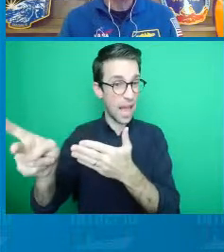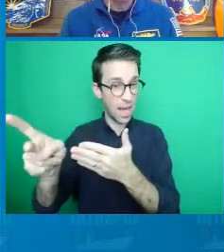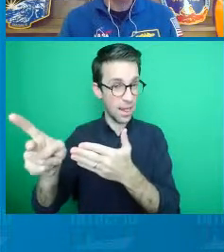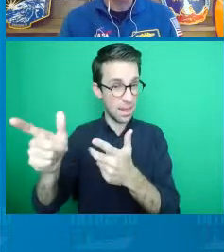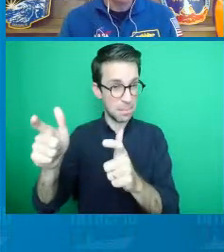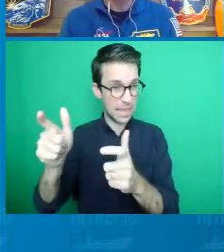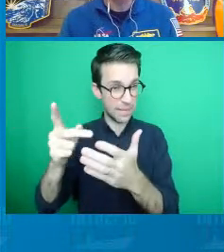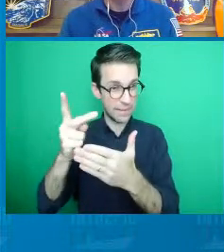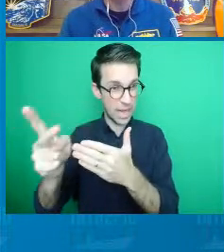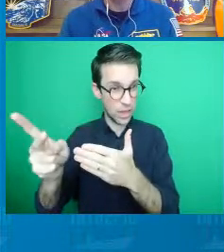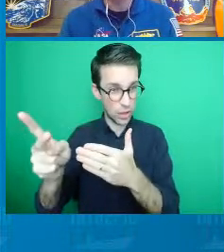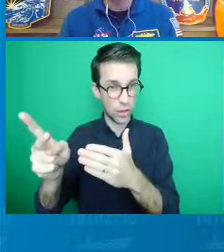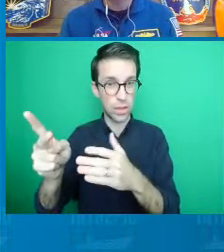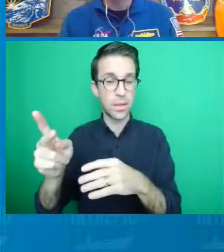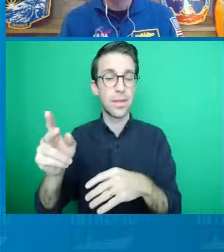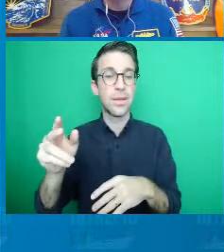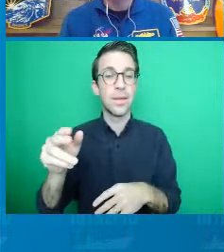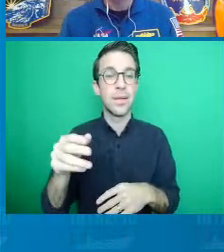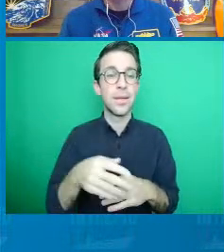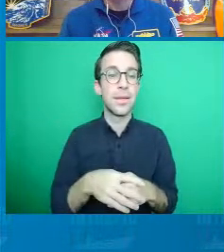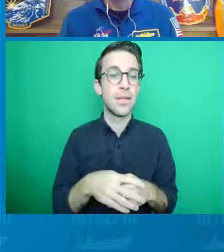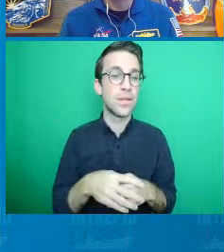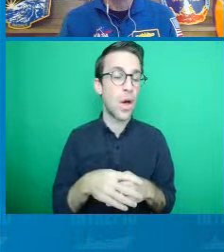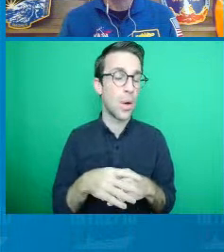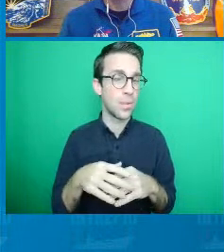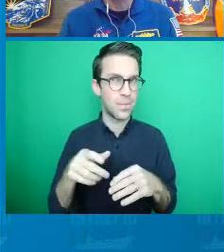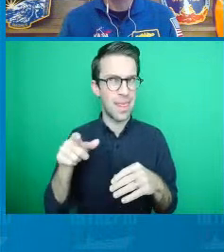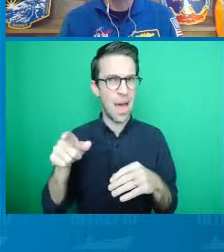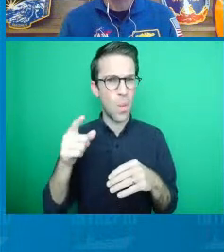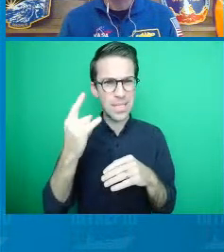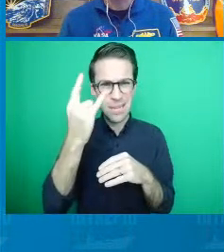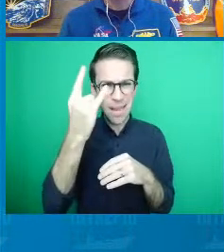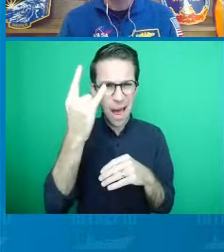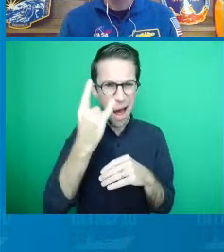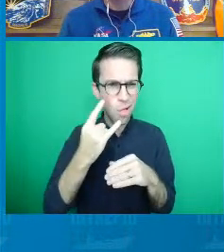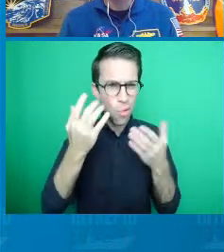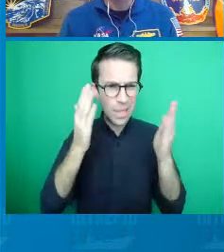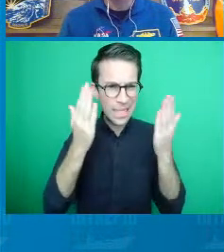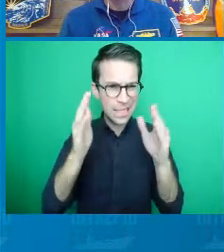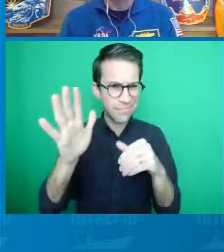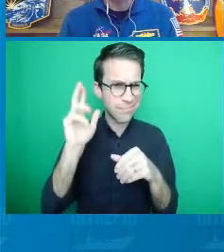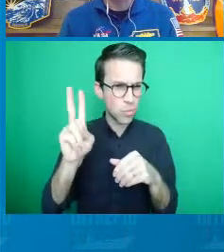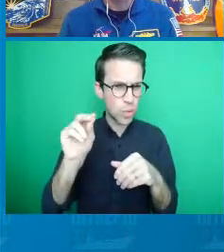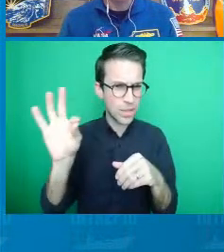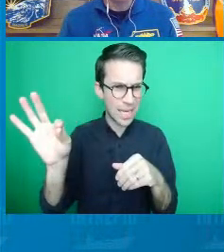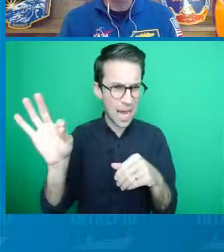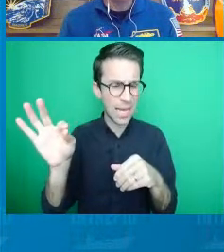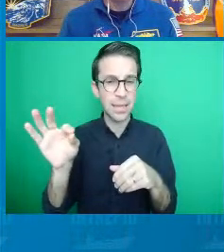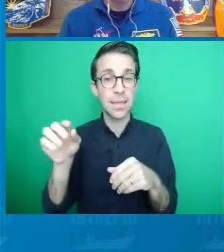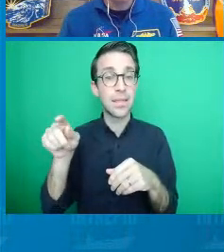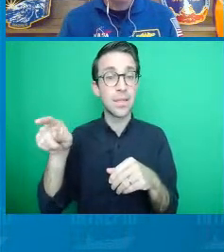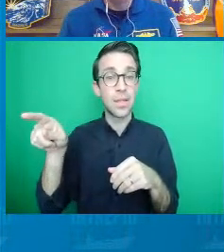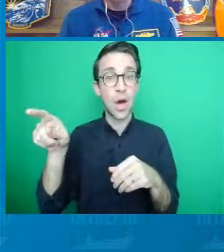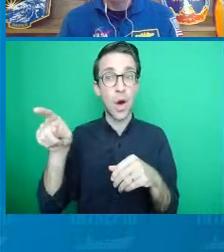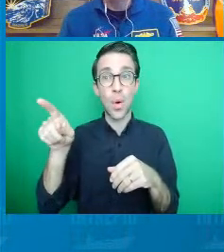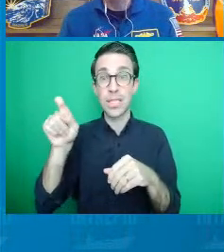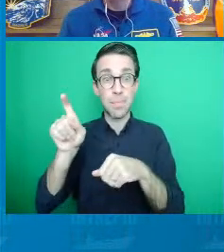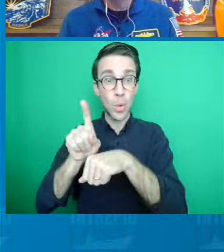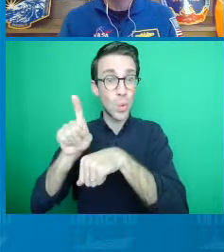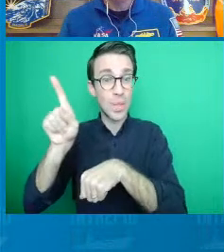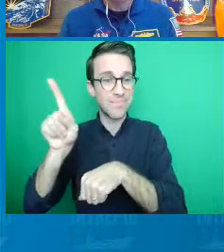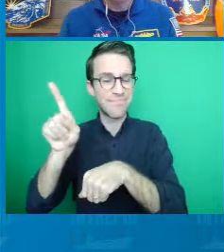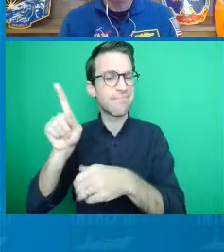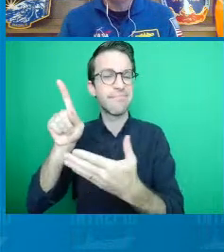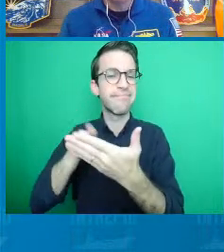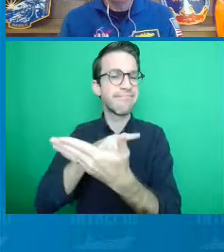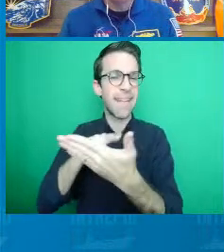was basically Halloween in 2009, and they sent the crew home. And they had to